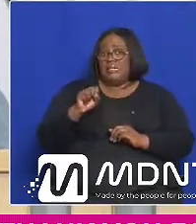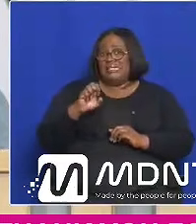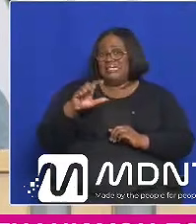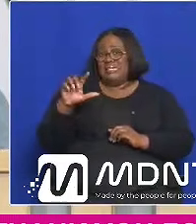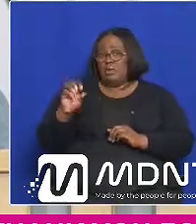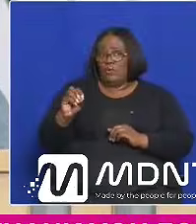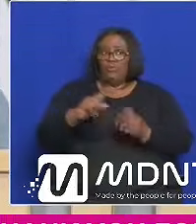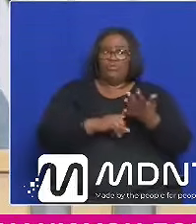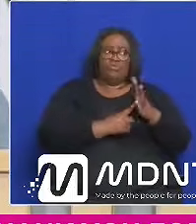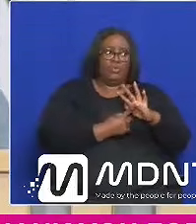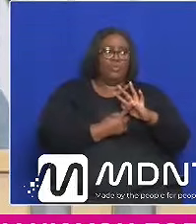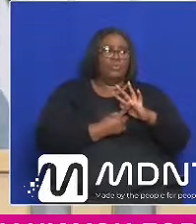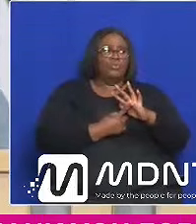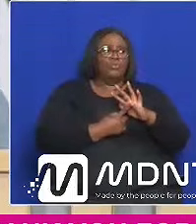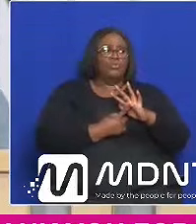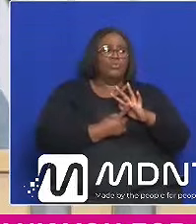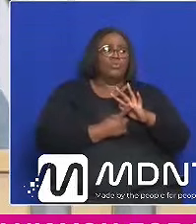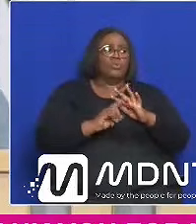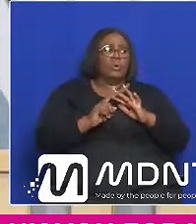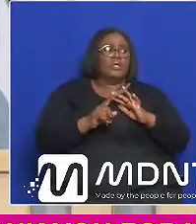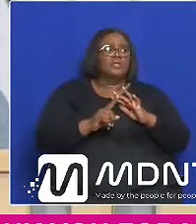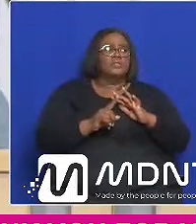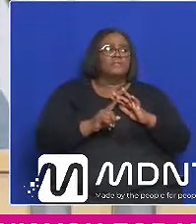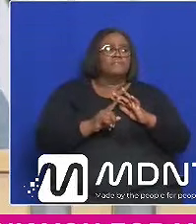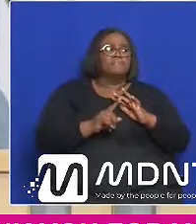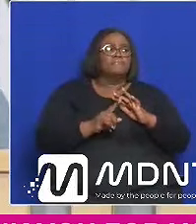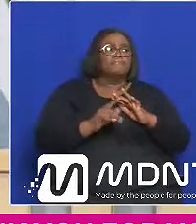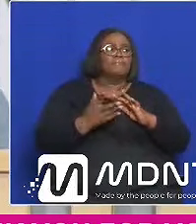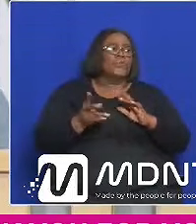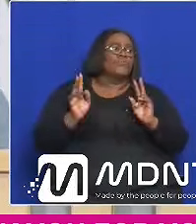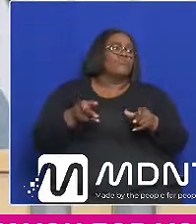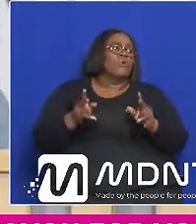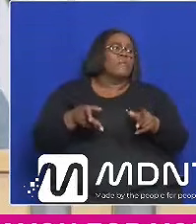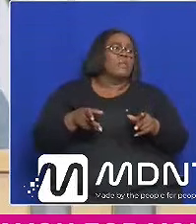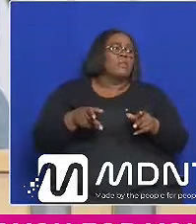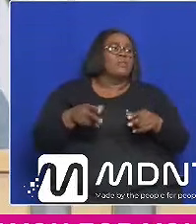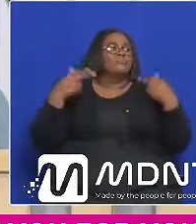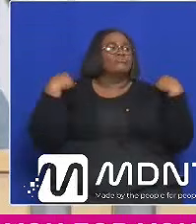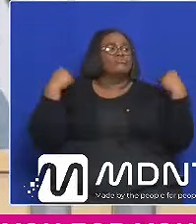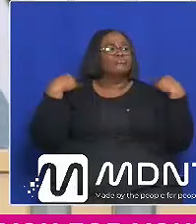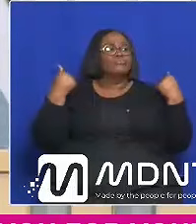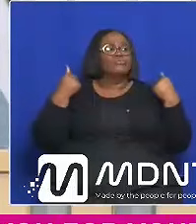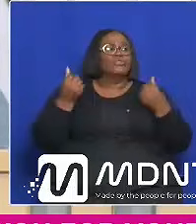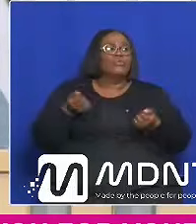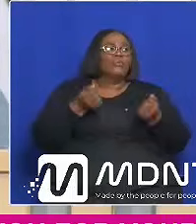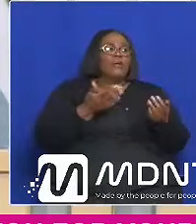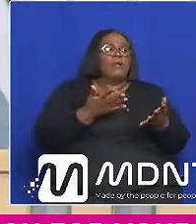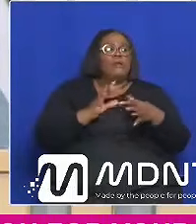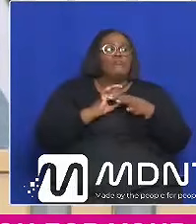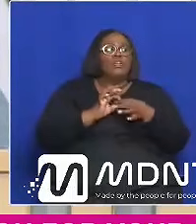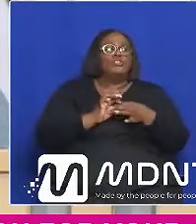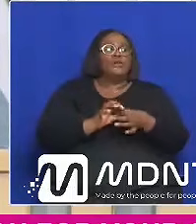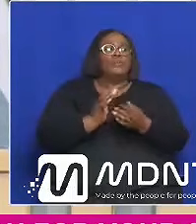suggests more than just an ordinary security provider relationship between you and